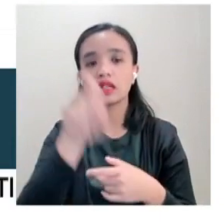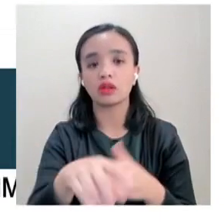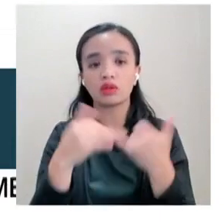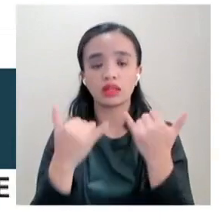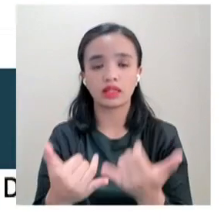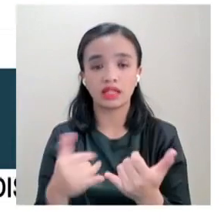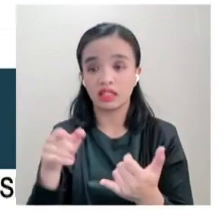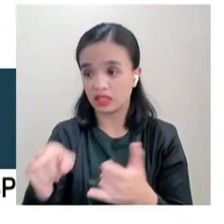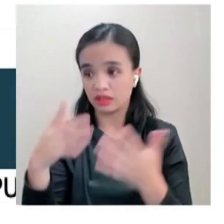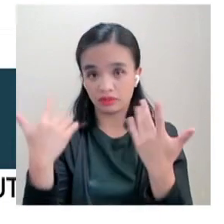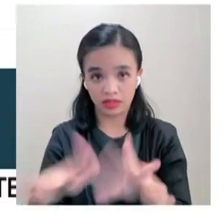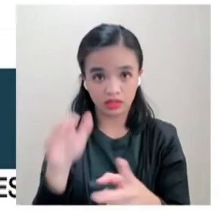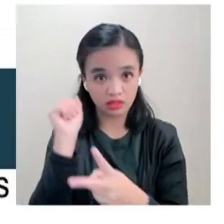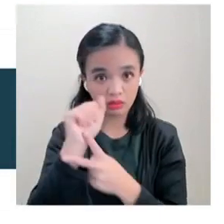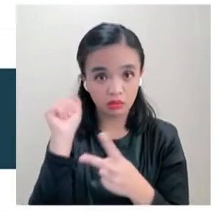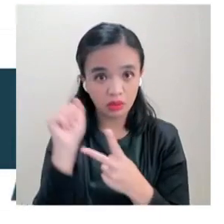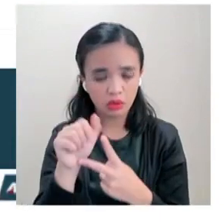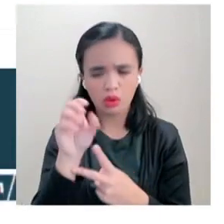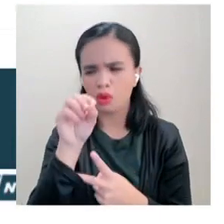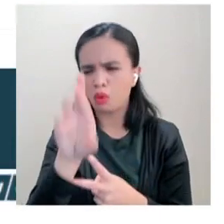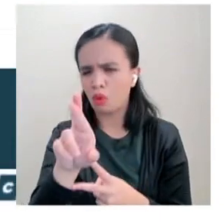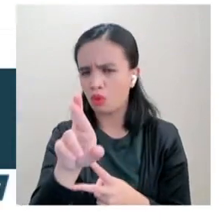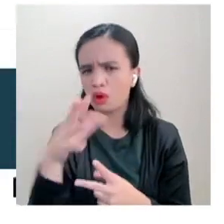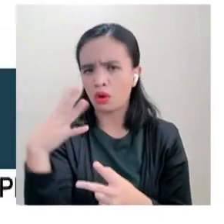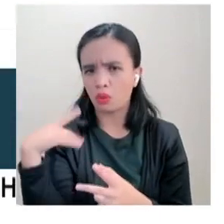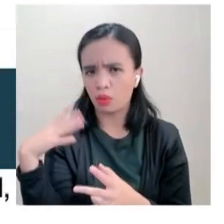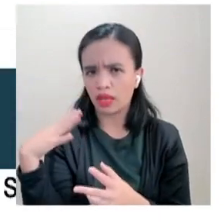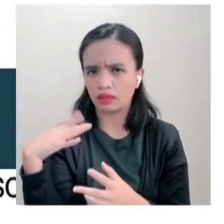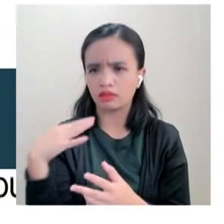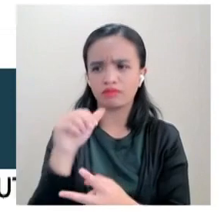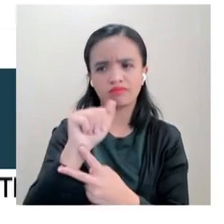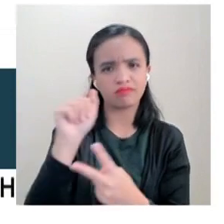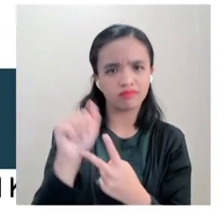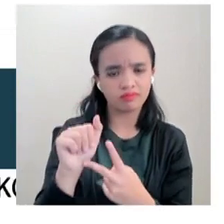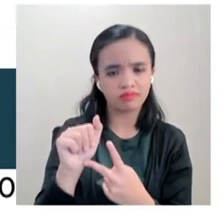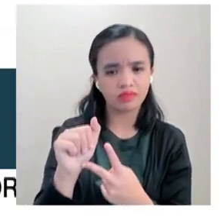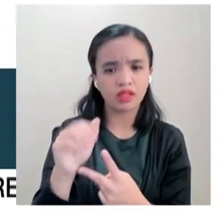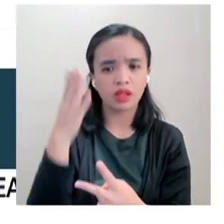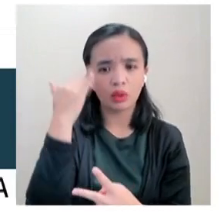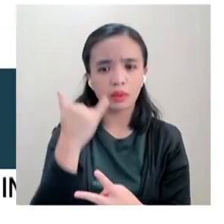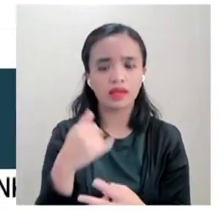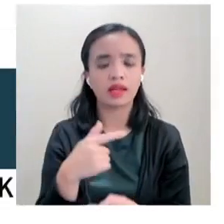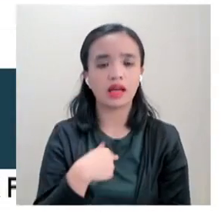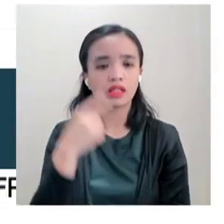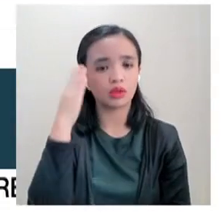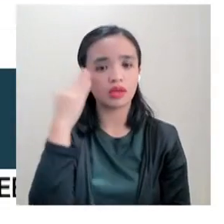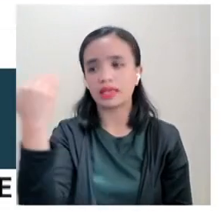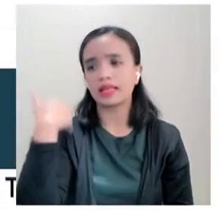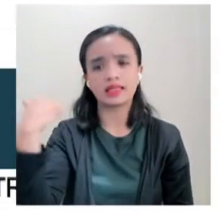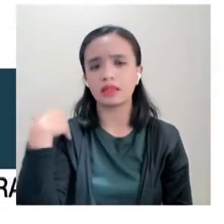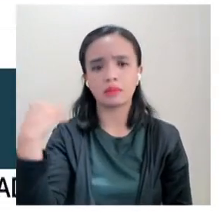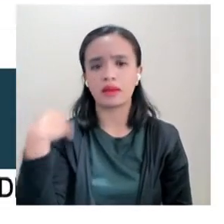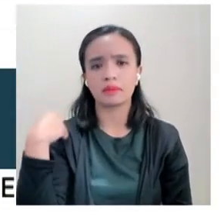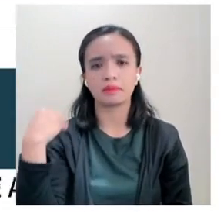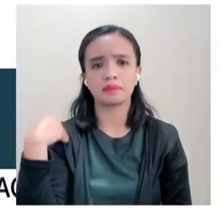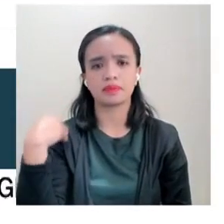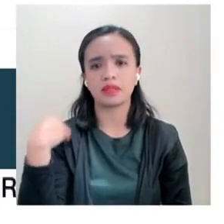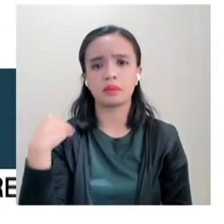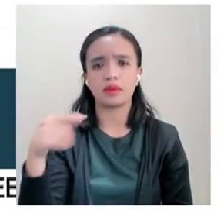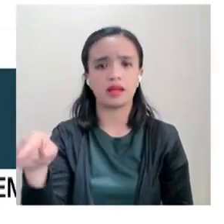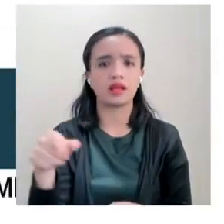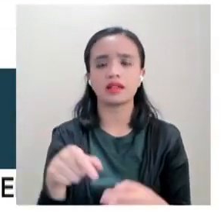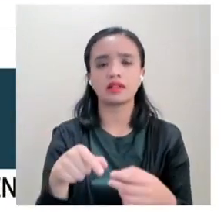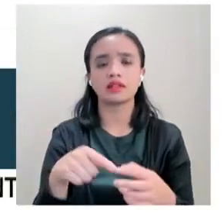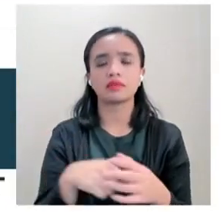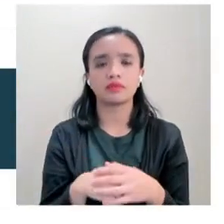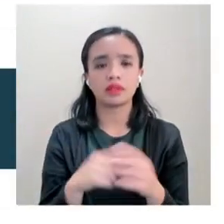been appointed or he has yet to be appointed? Because as far as I know, he has not yet been appointed, but he has